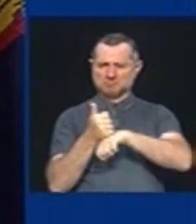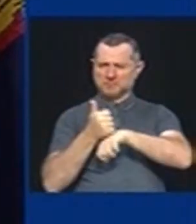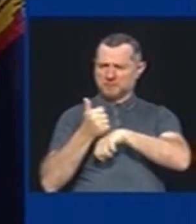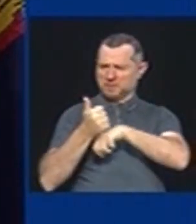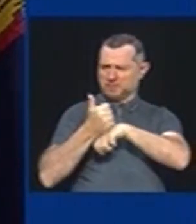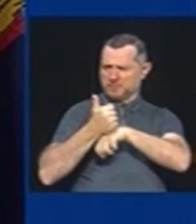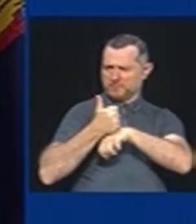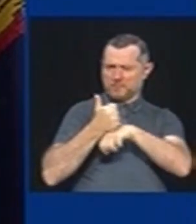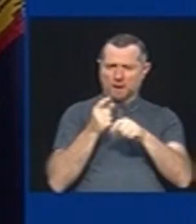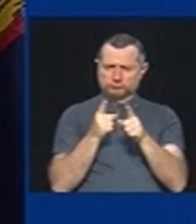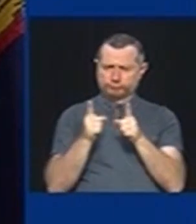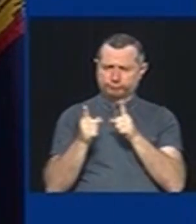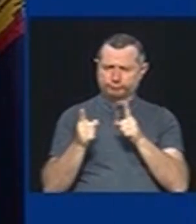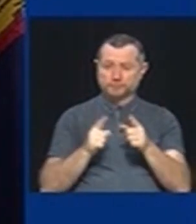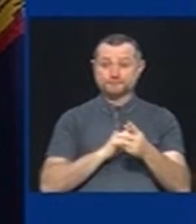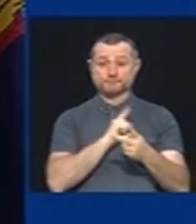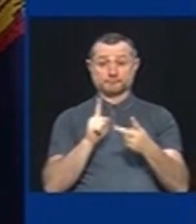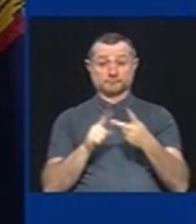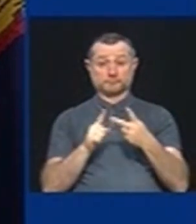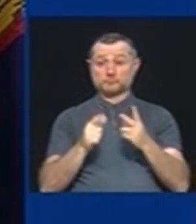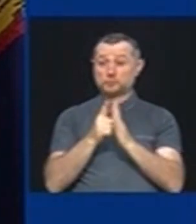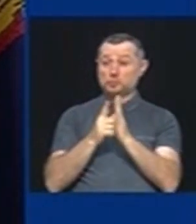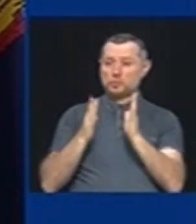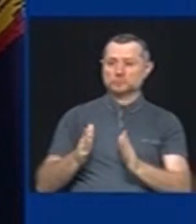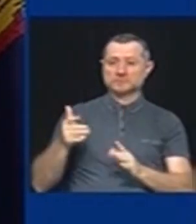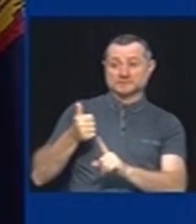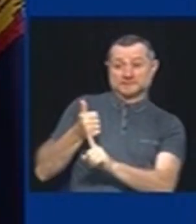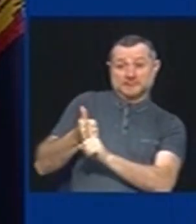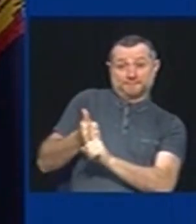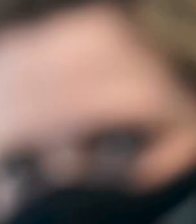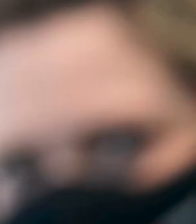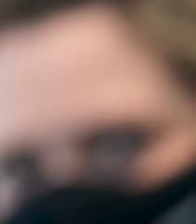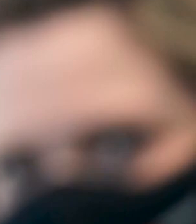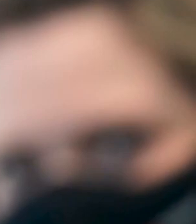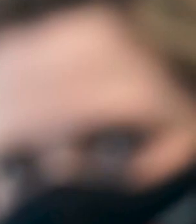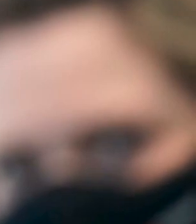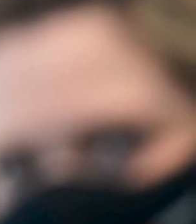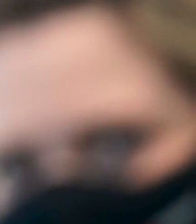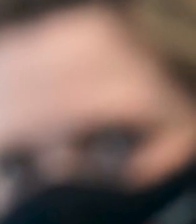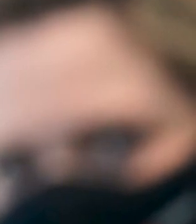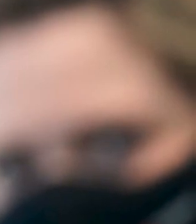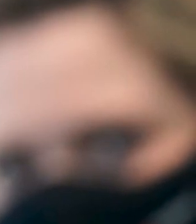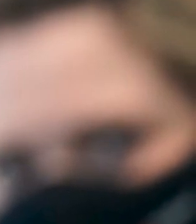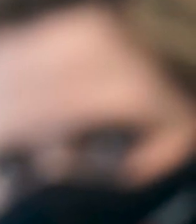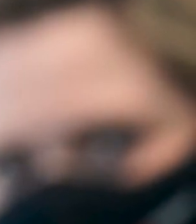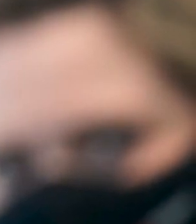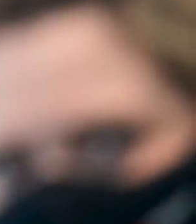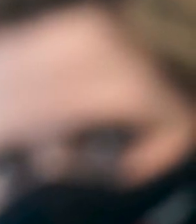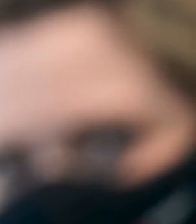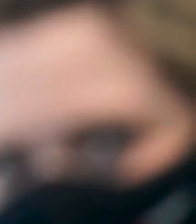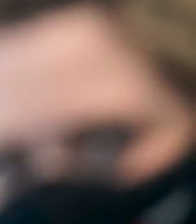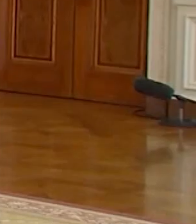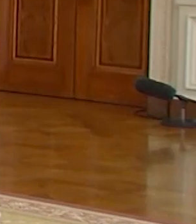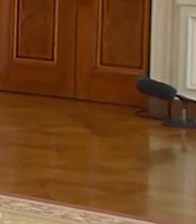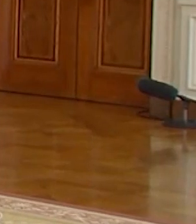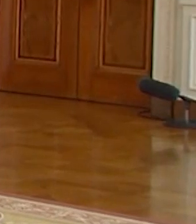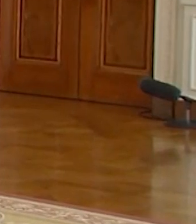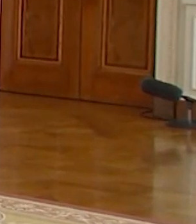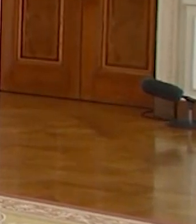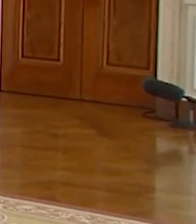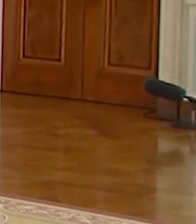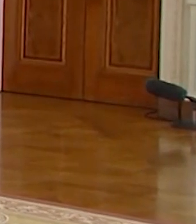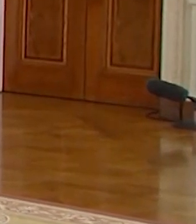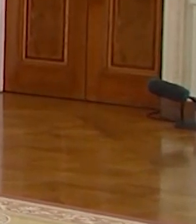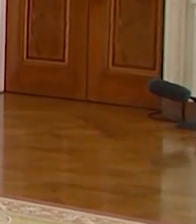the judge, and the jury of Governor Cuomo. Reaction to Cuomo's announcement was swift, even coming